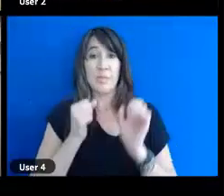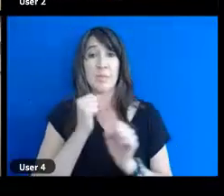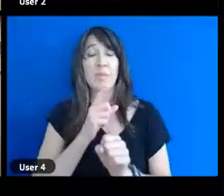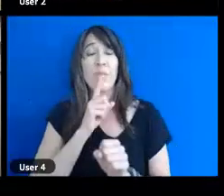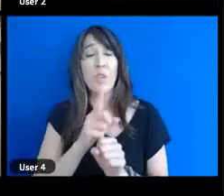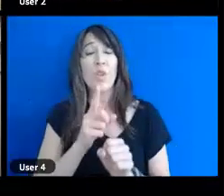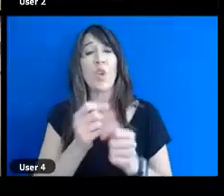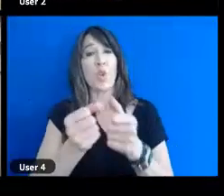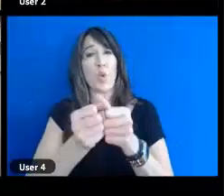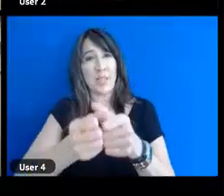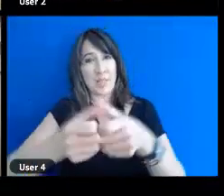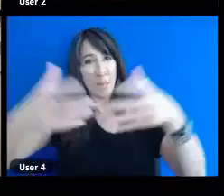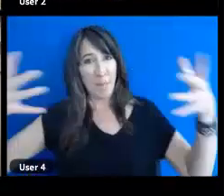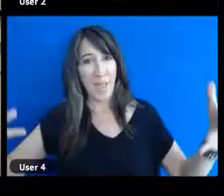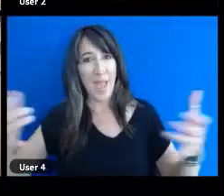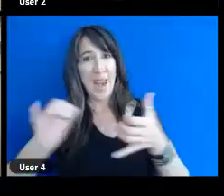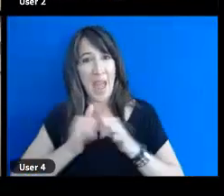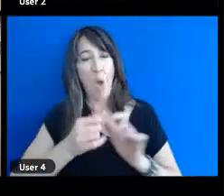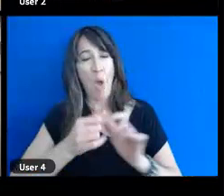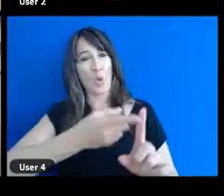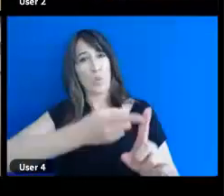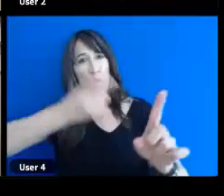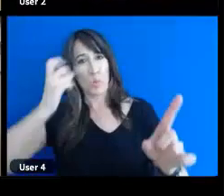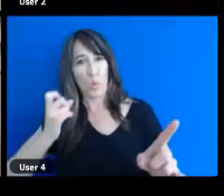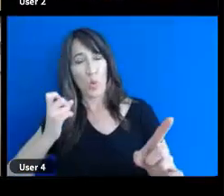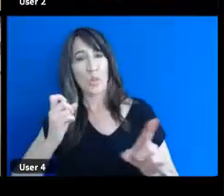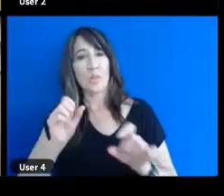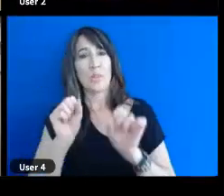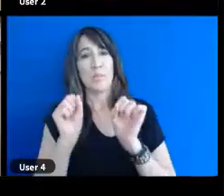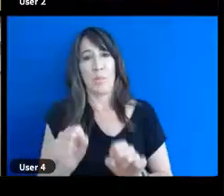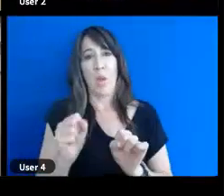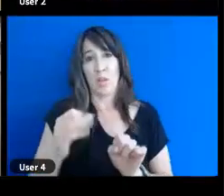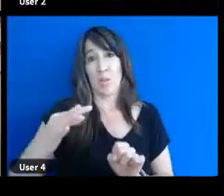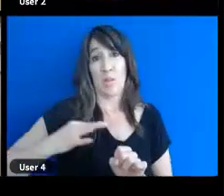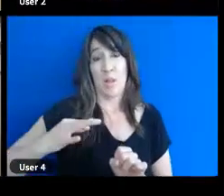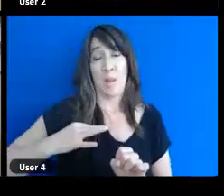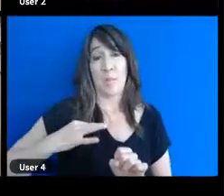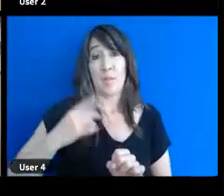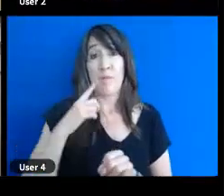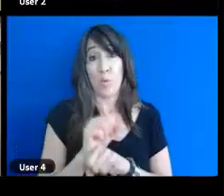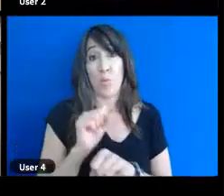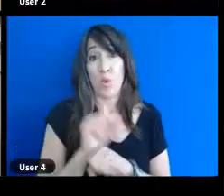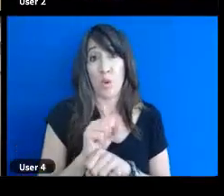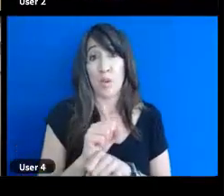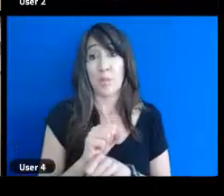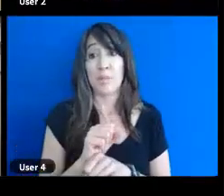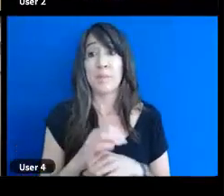You could be creating some meaningful employment for the people in your community by expanding how you source candidates.